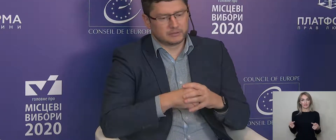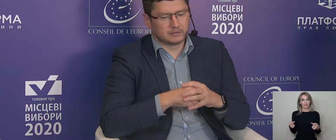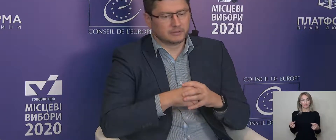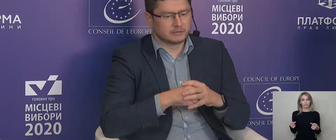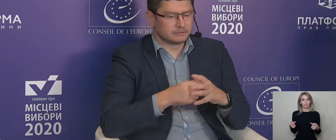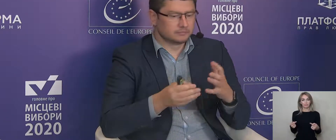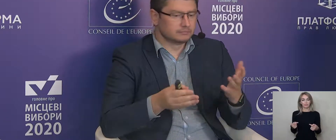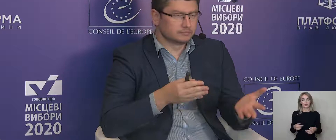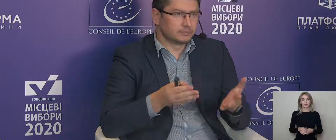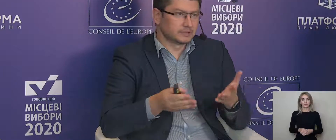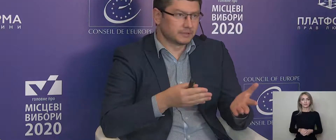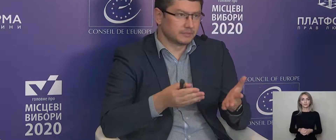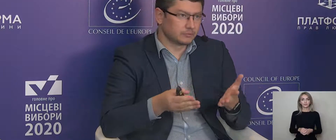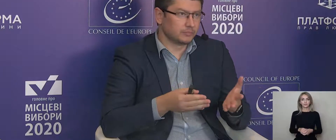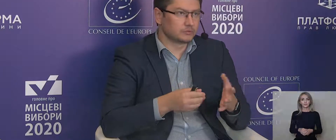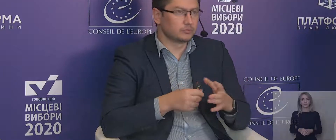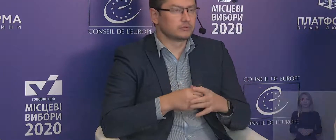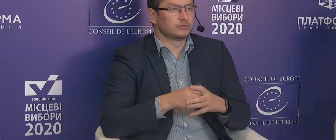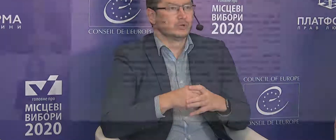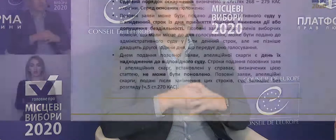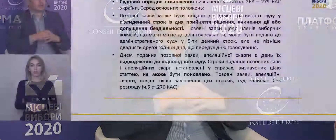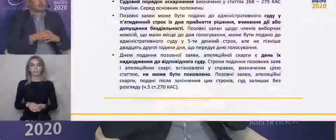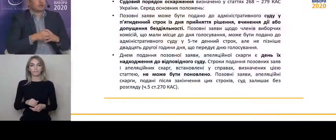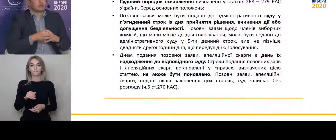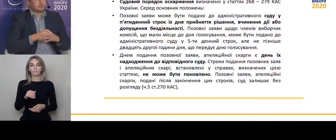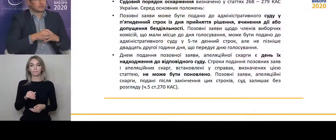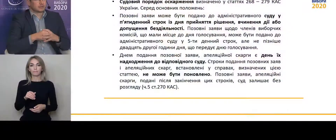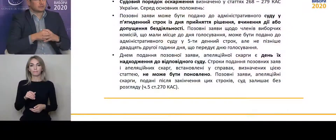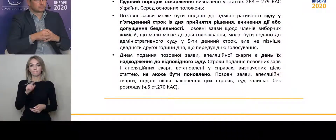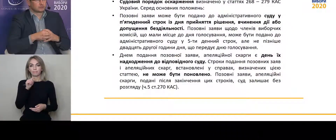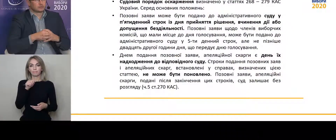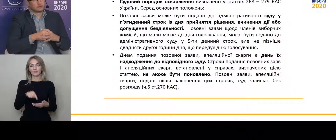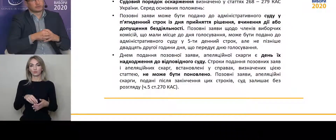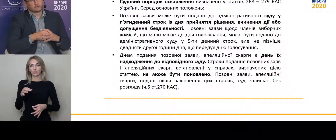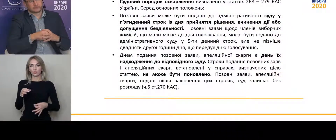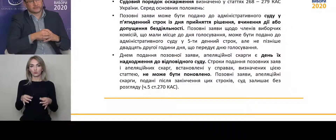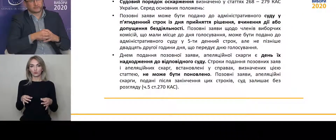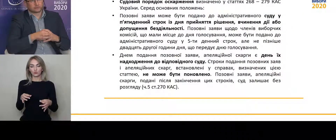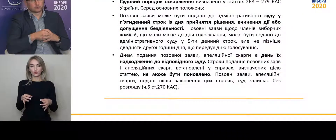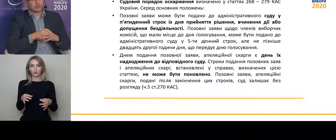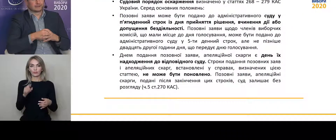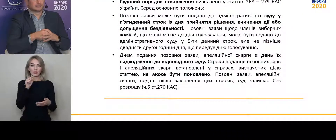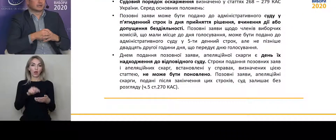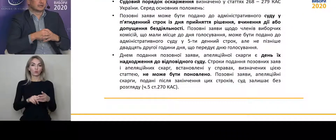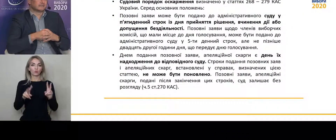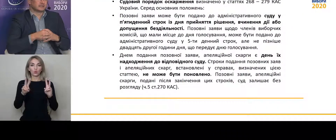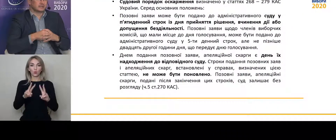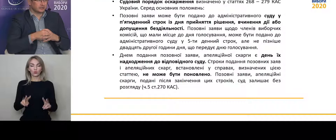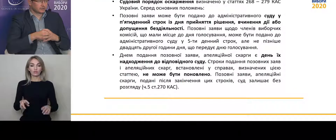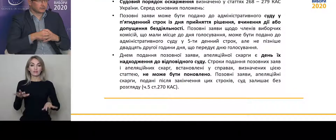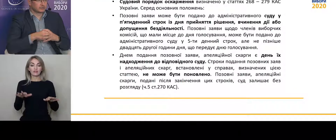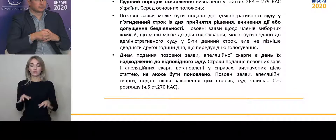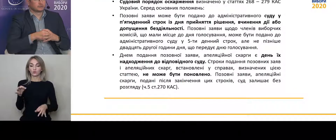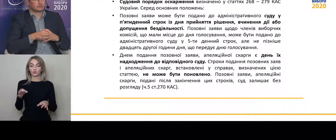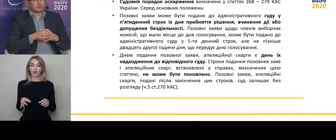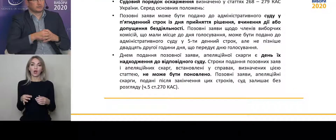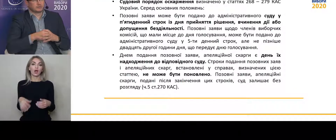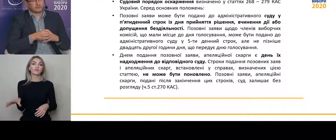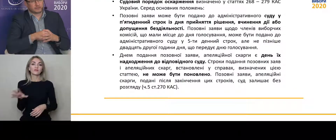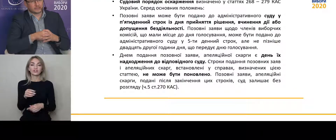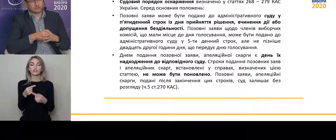some of the cases, when it comes to their jurisdiction, are to be covered by local